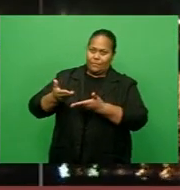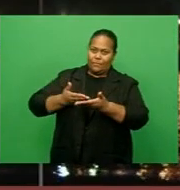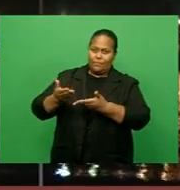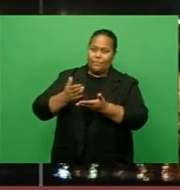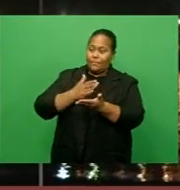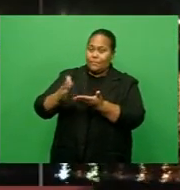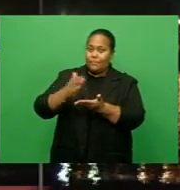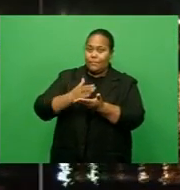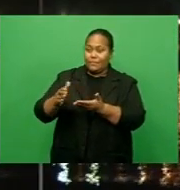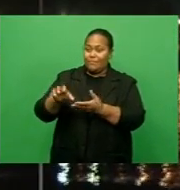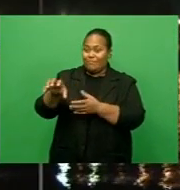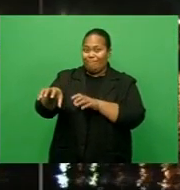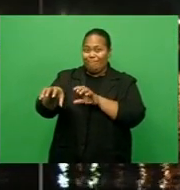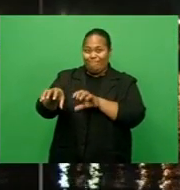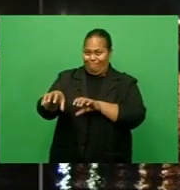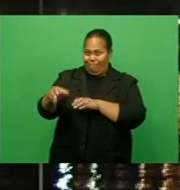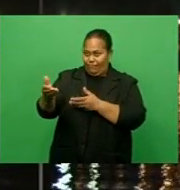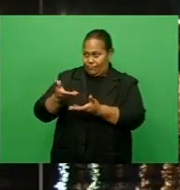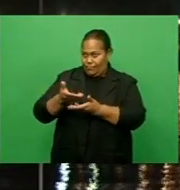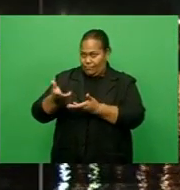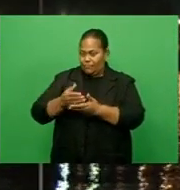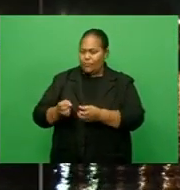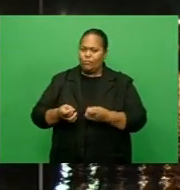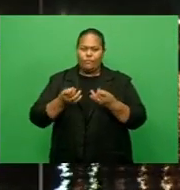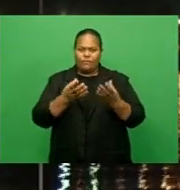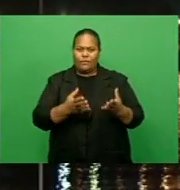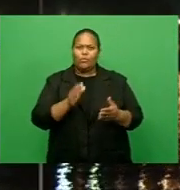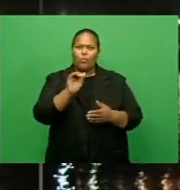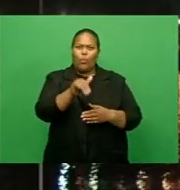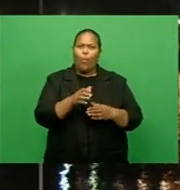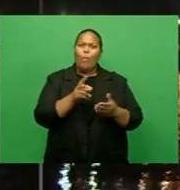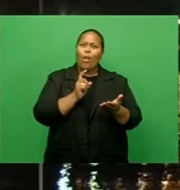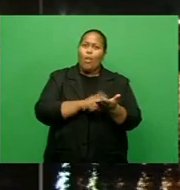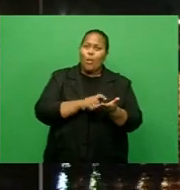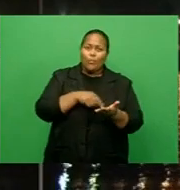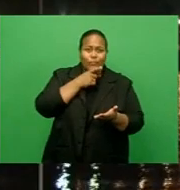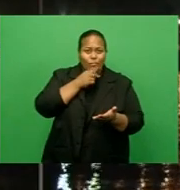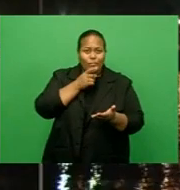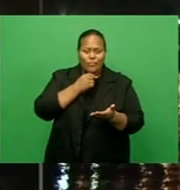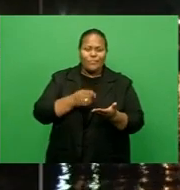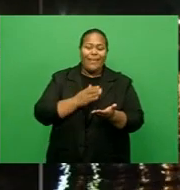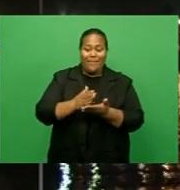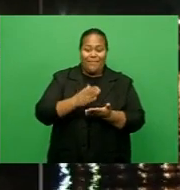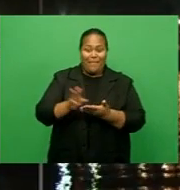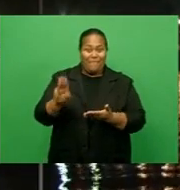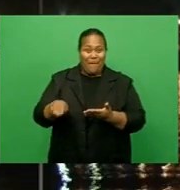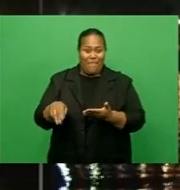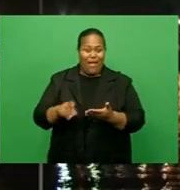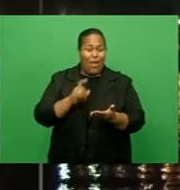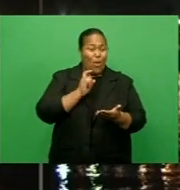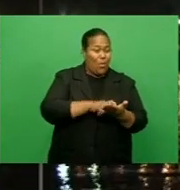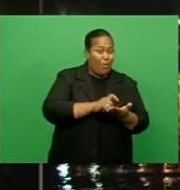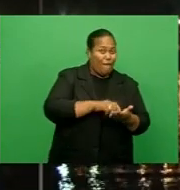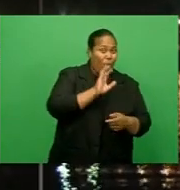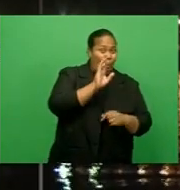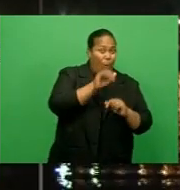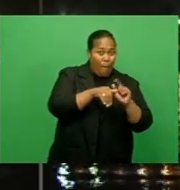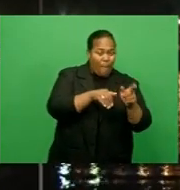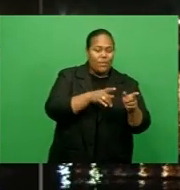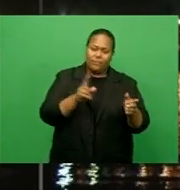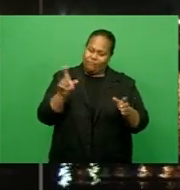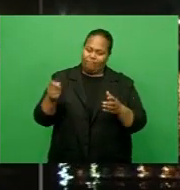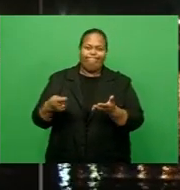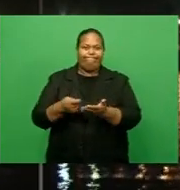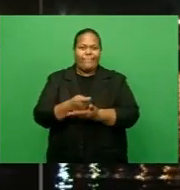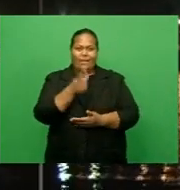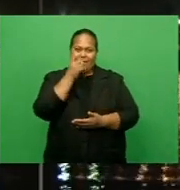Fiji National Provident Fund to provide home loan repayment relief for FNPF members. Minister Ayaside Kayum says the government does not